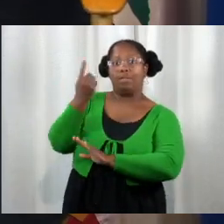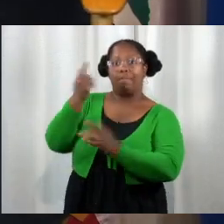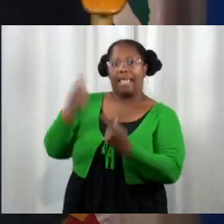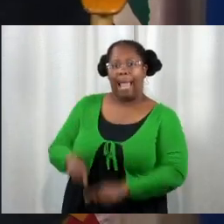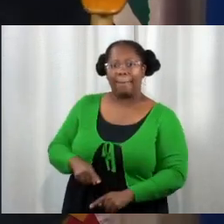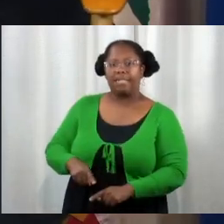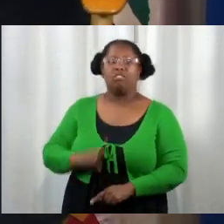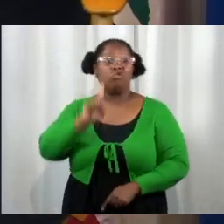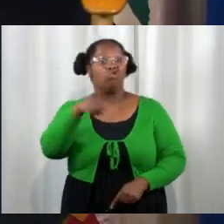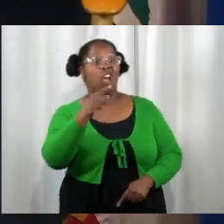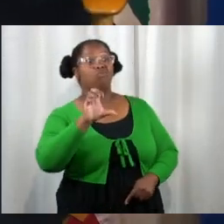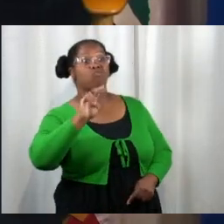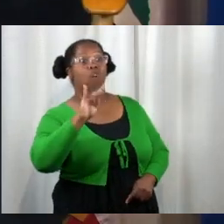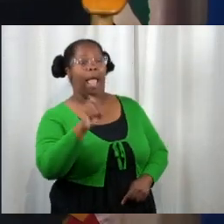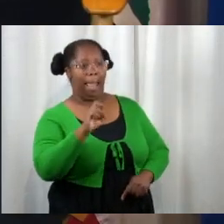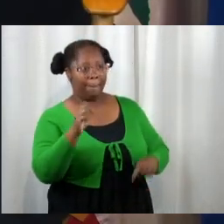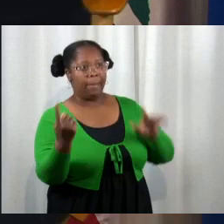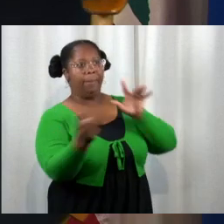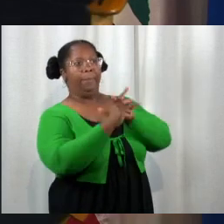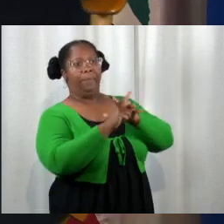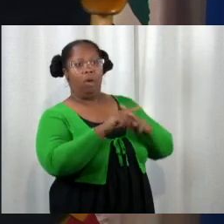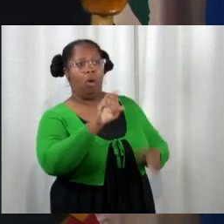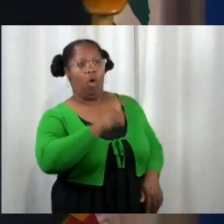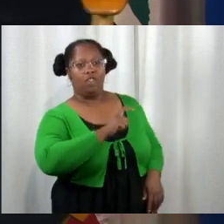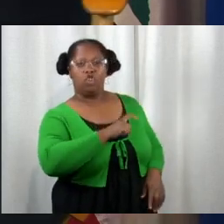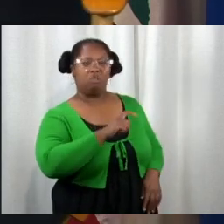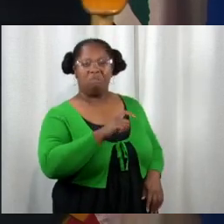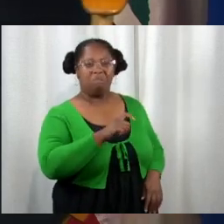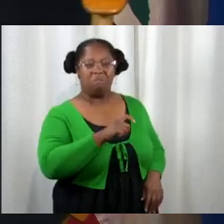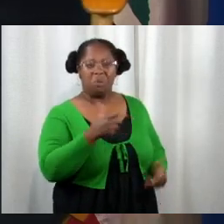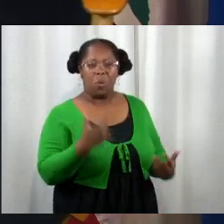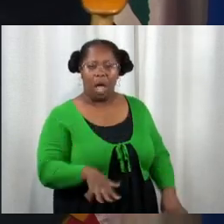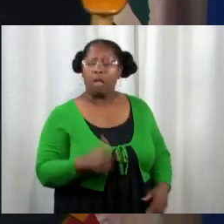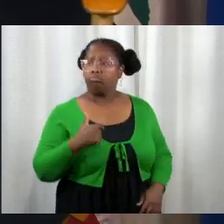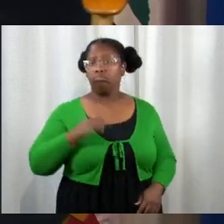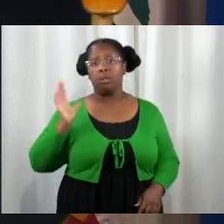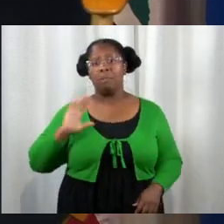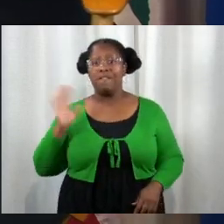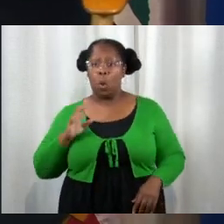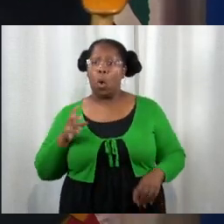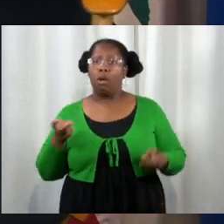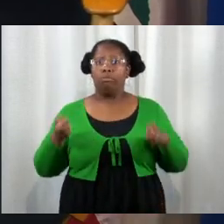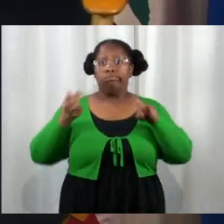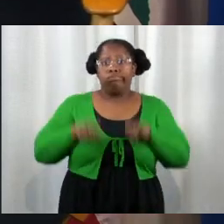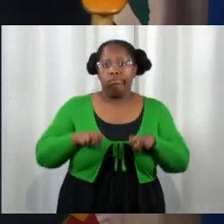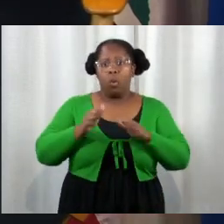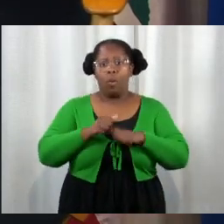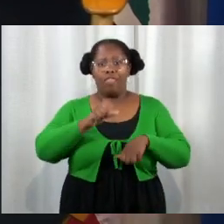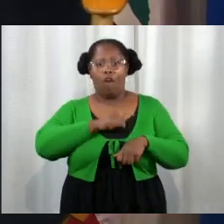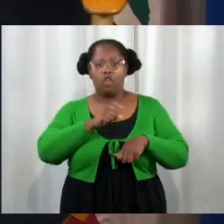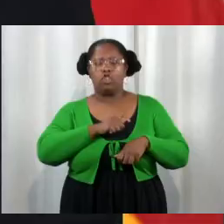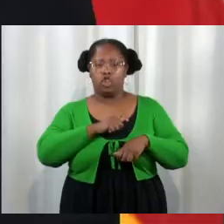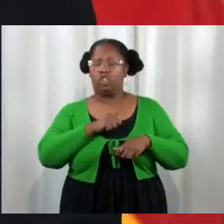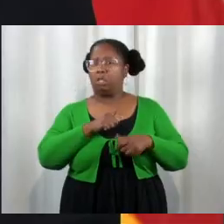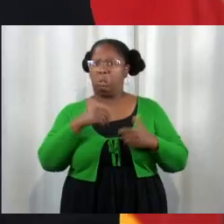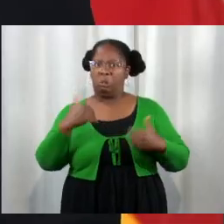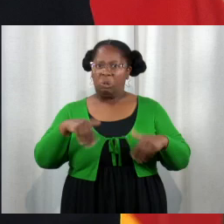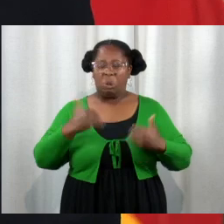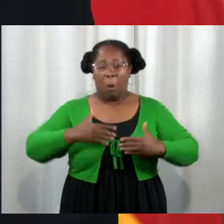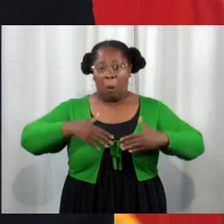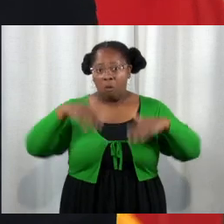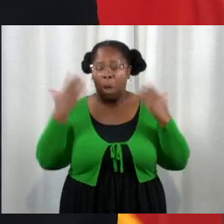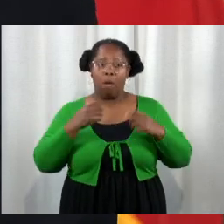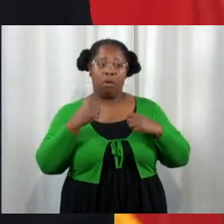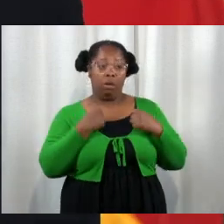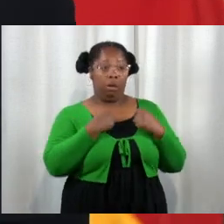responding in a crime. And I'll tell you, I've been on ride-alongs, and I've seen how slammed going from car to car, our police officers are. So it's a breath of fresh